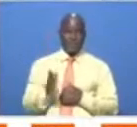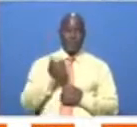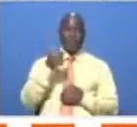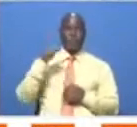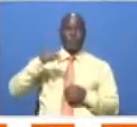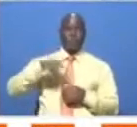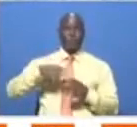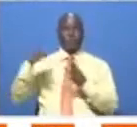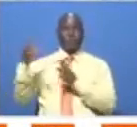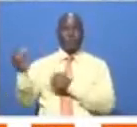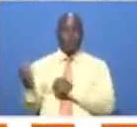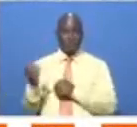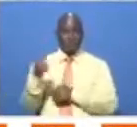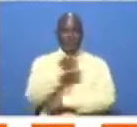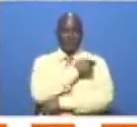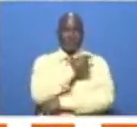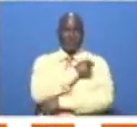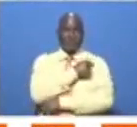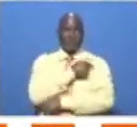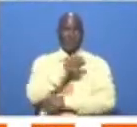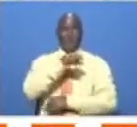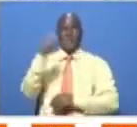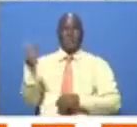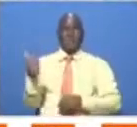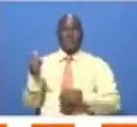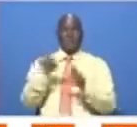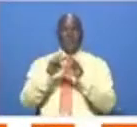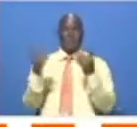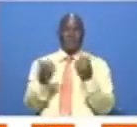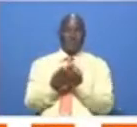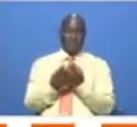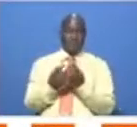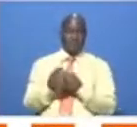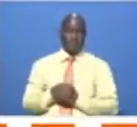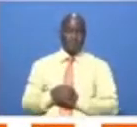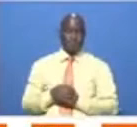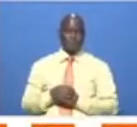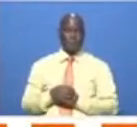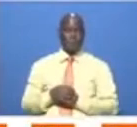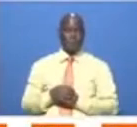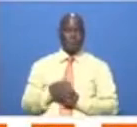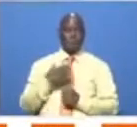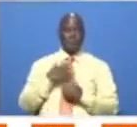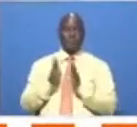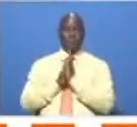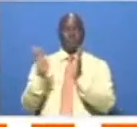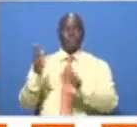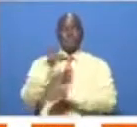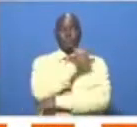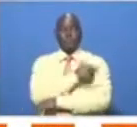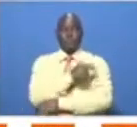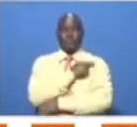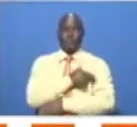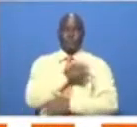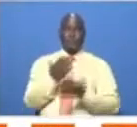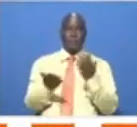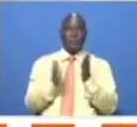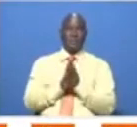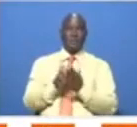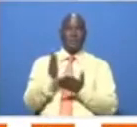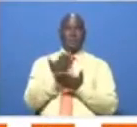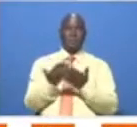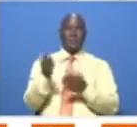today went out for treatment in an outpatient department, mainly in our public facilities, are most likely to be